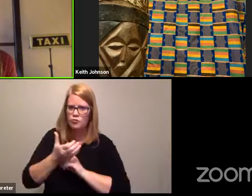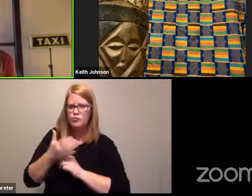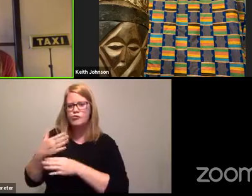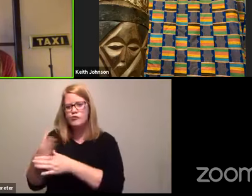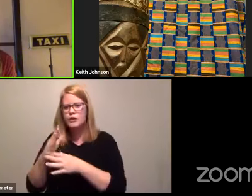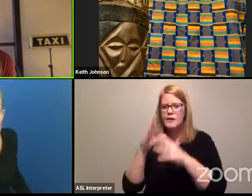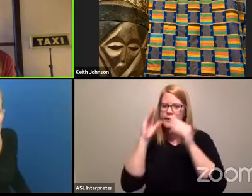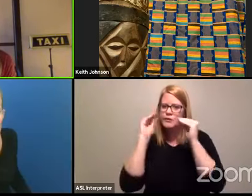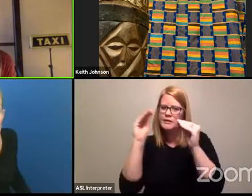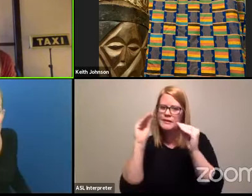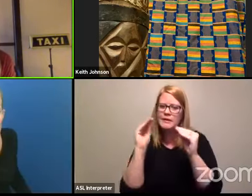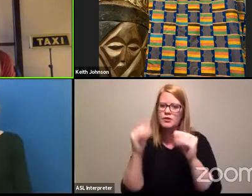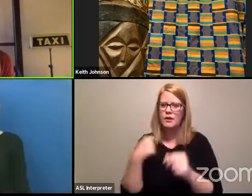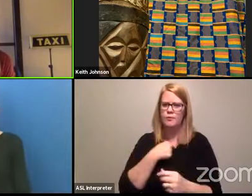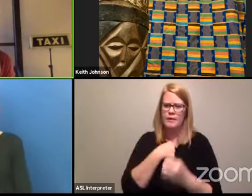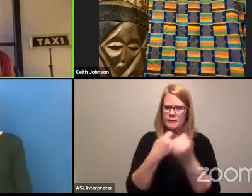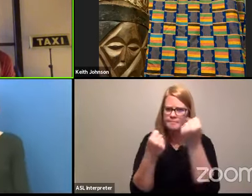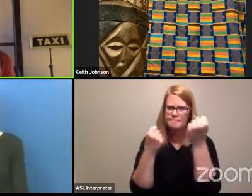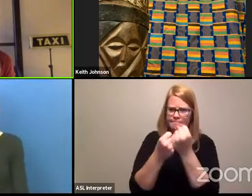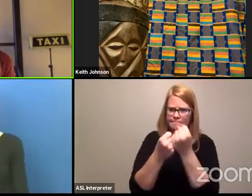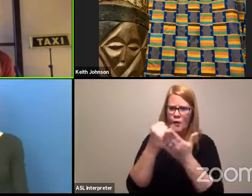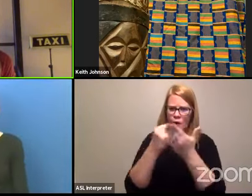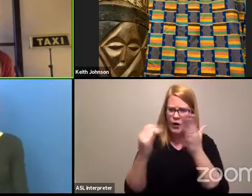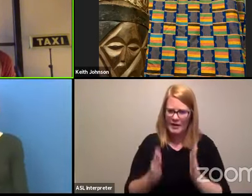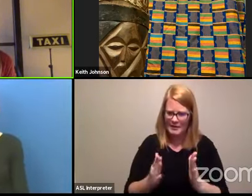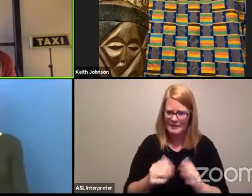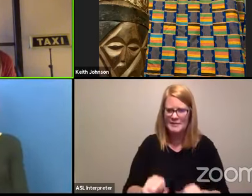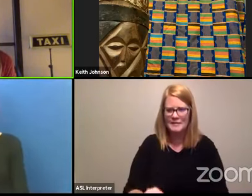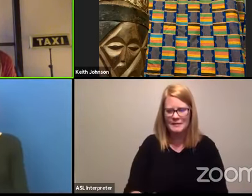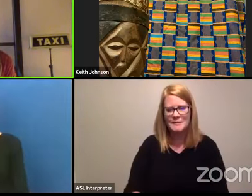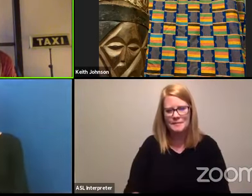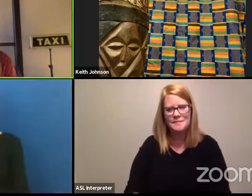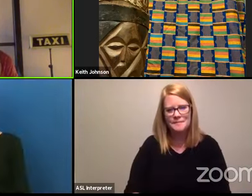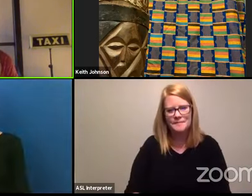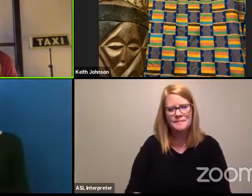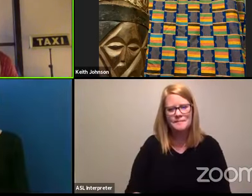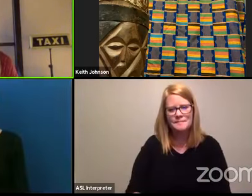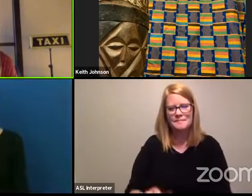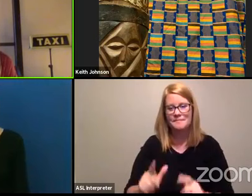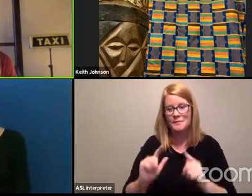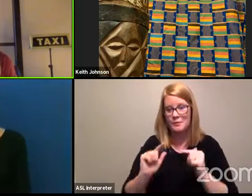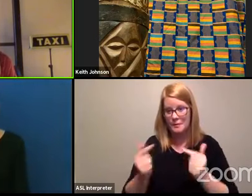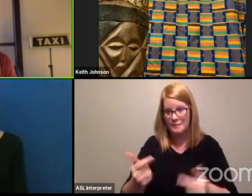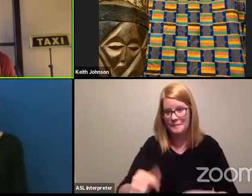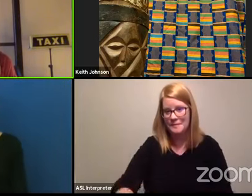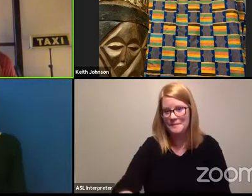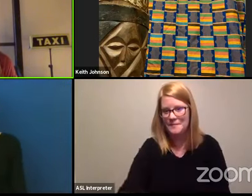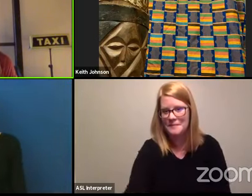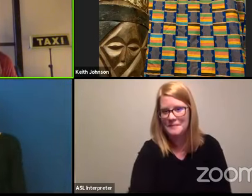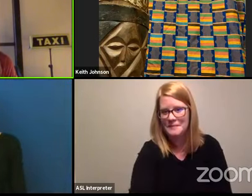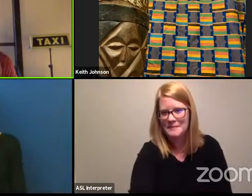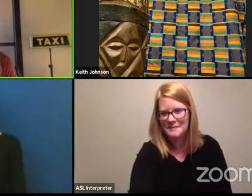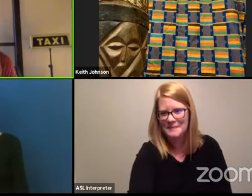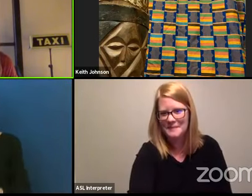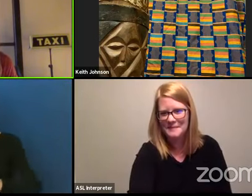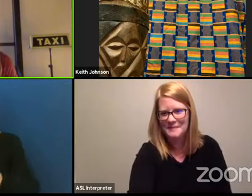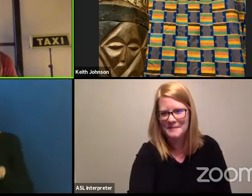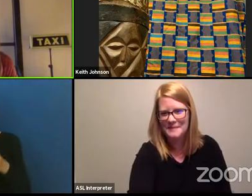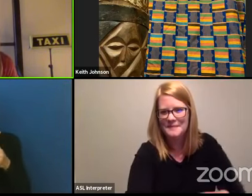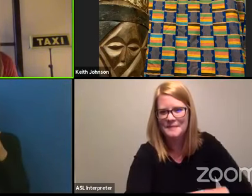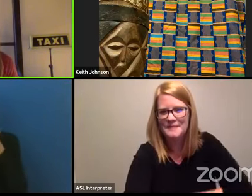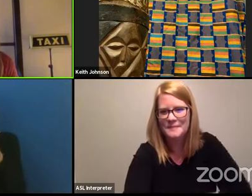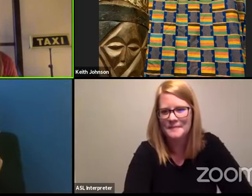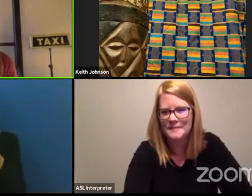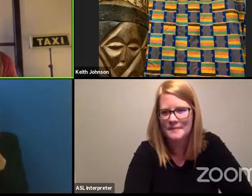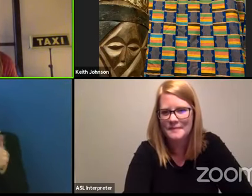artist and any apprentices that he or she might be working with. And so we do have a deadline for that award coming